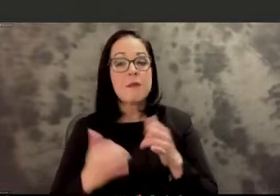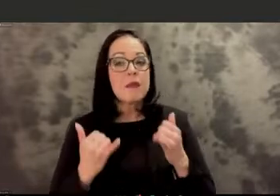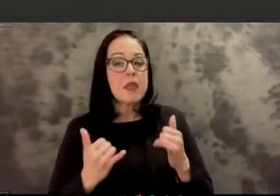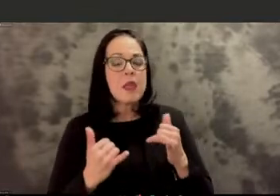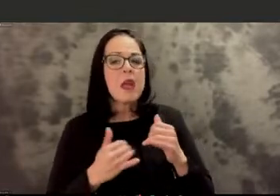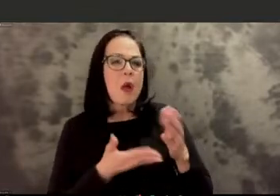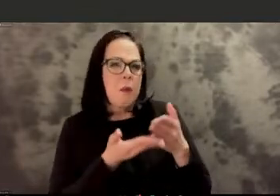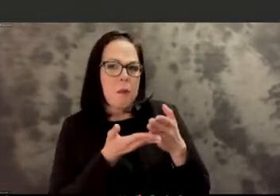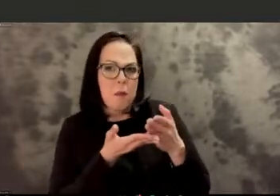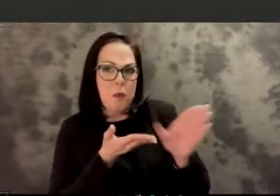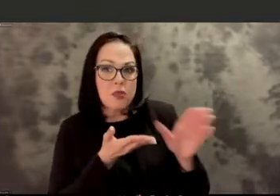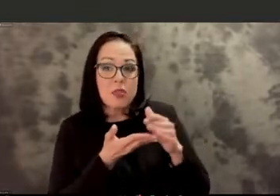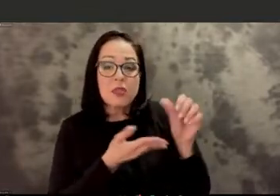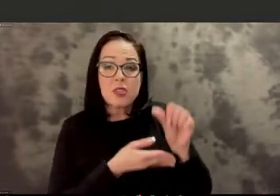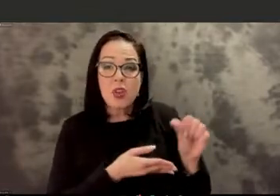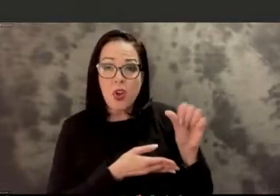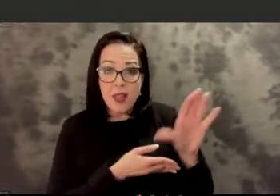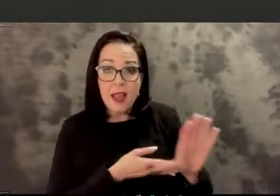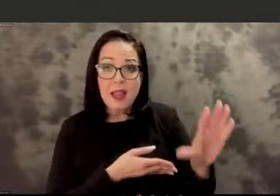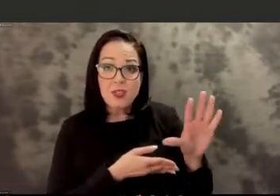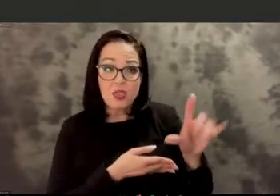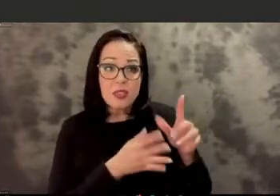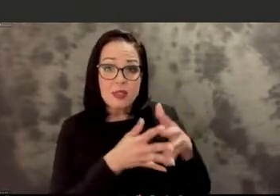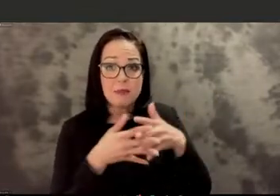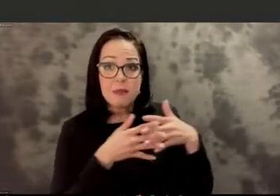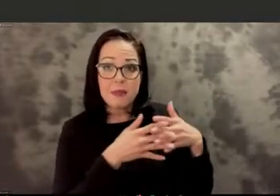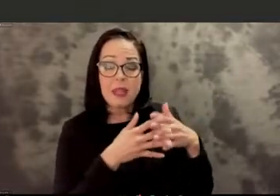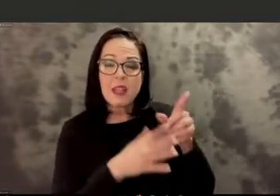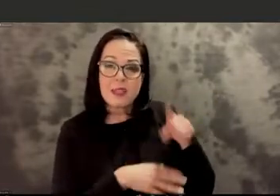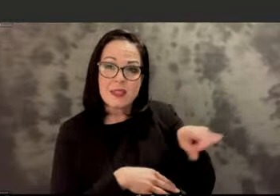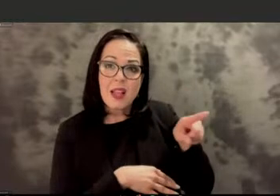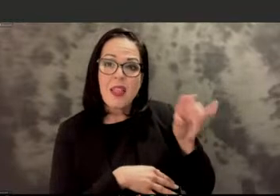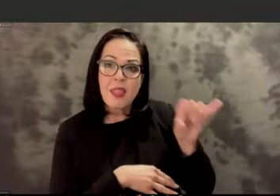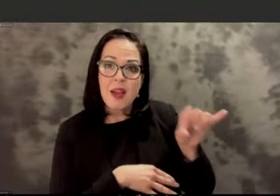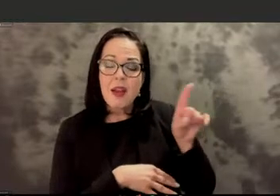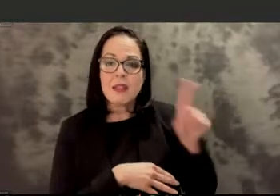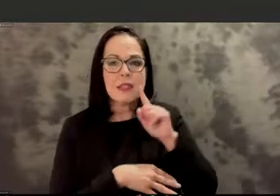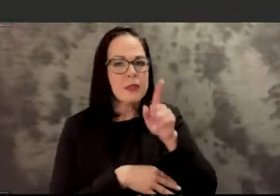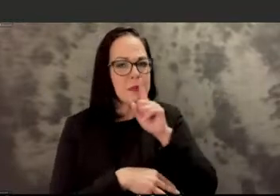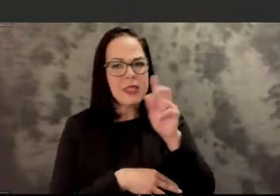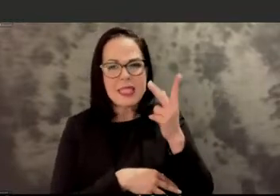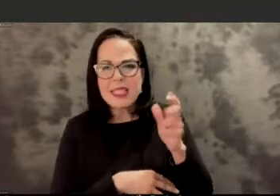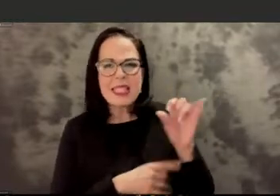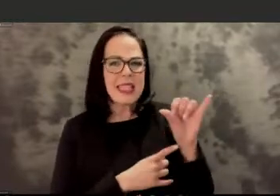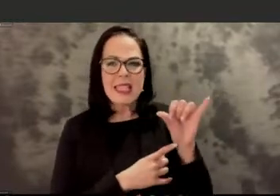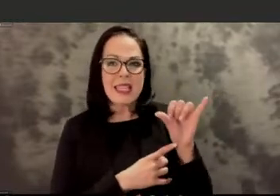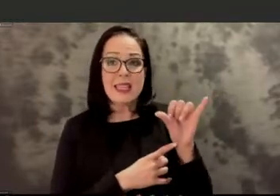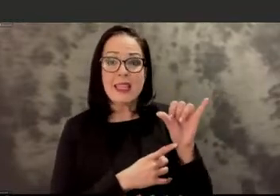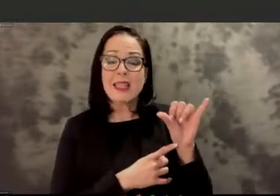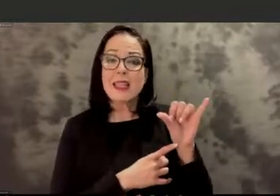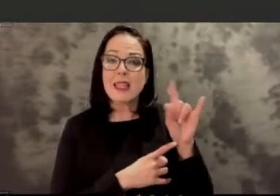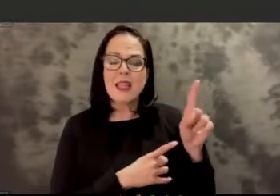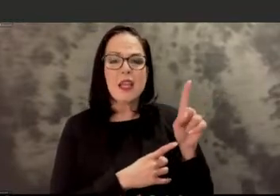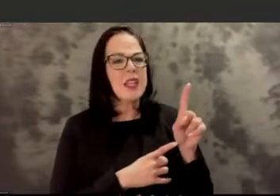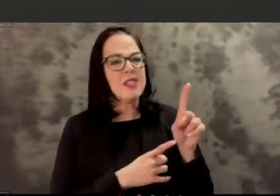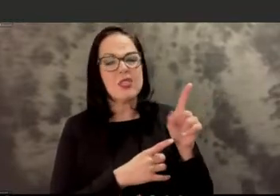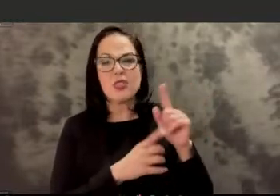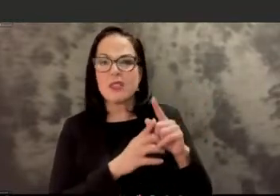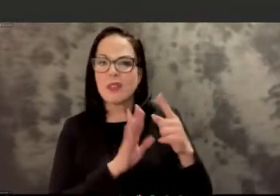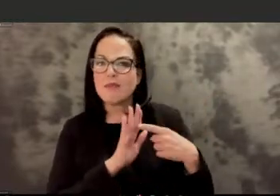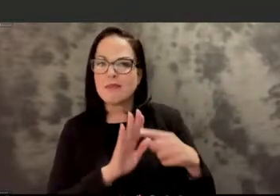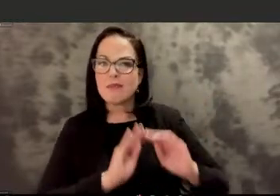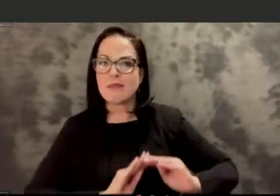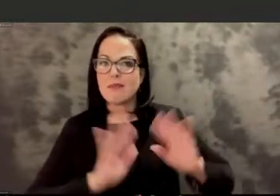Marginalization of Asian American, Native Hawaiian Pacific Islanders is a keystone of operative discrimination of